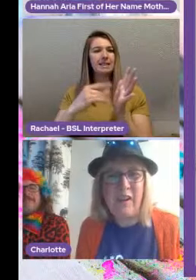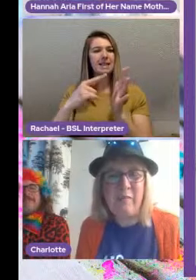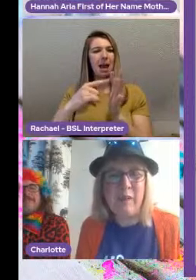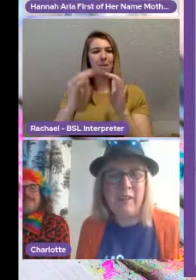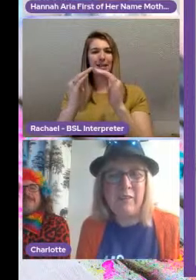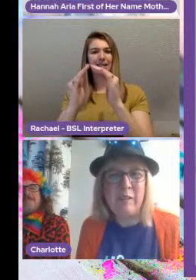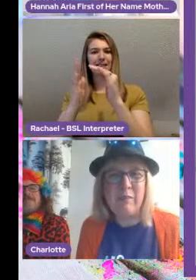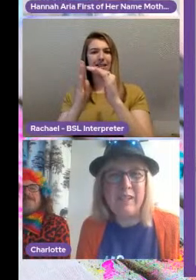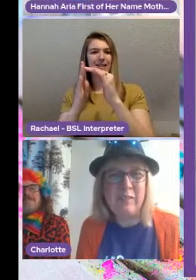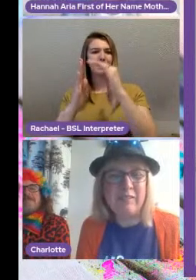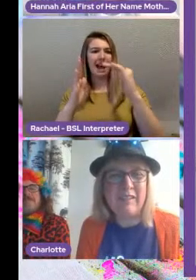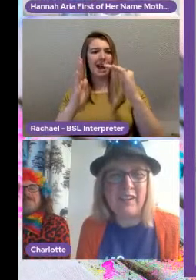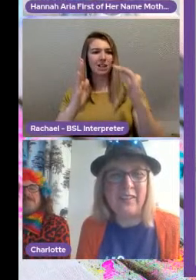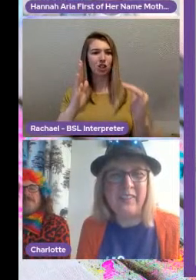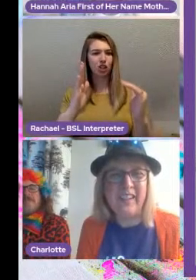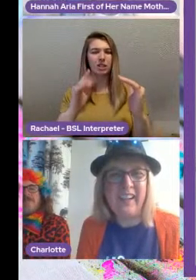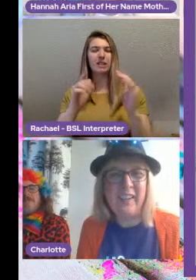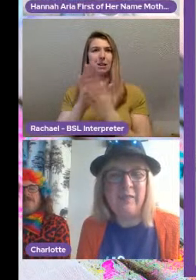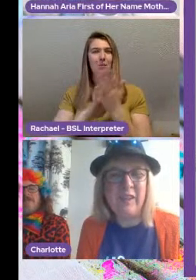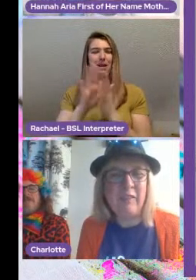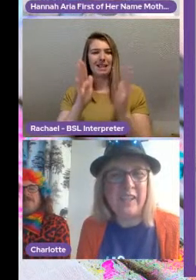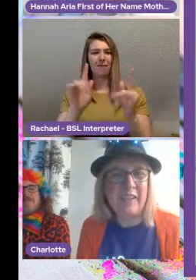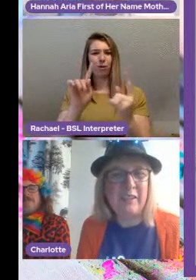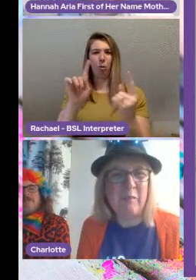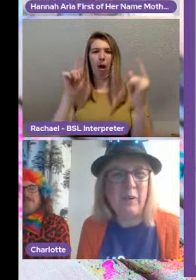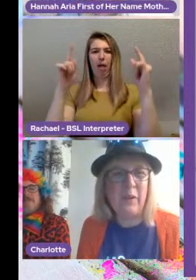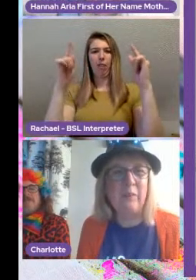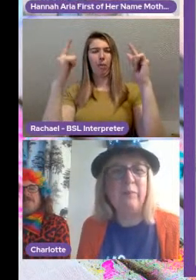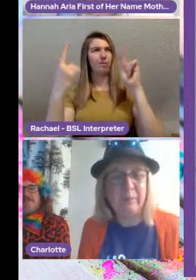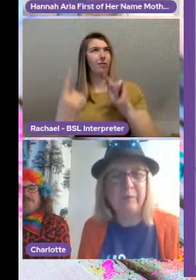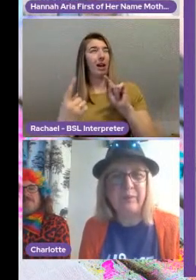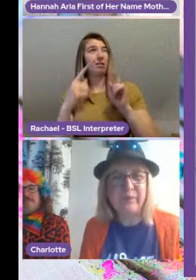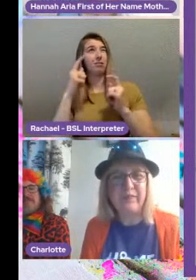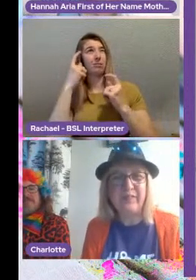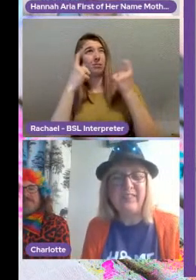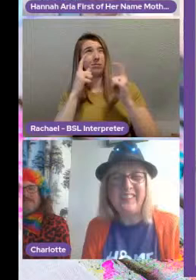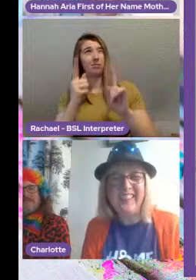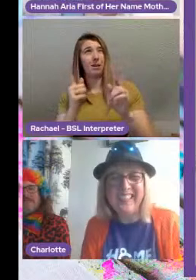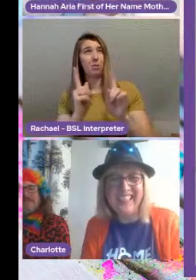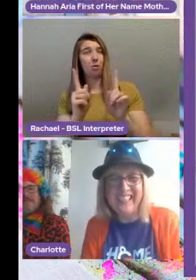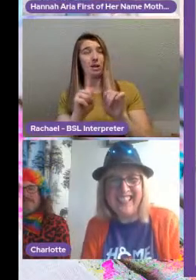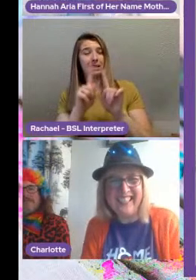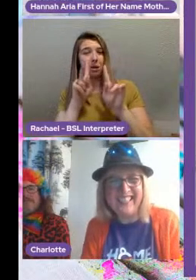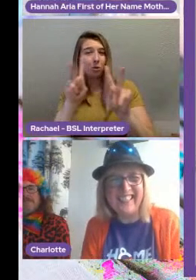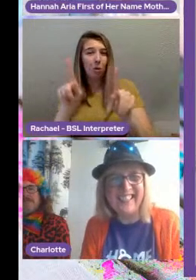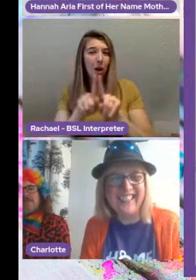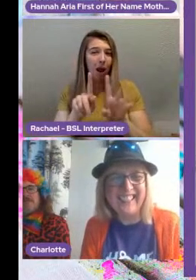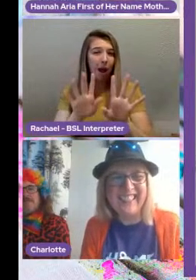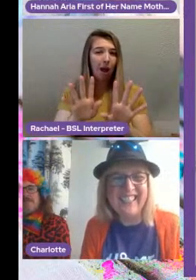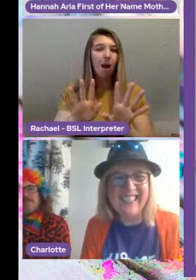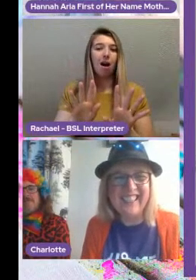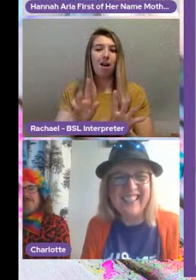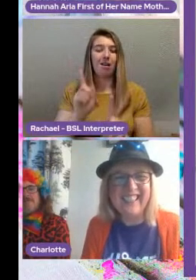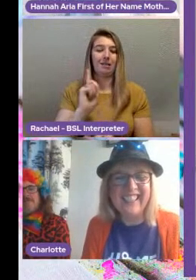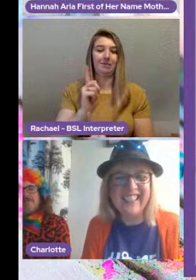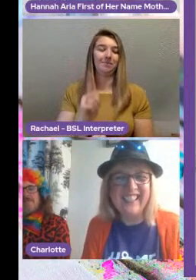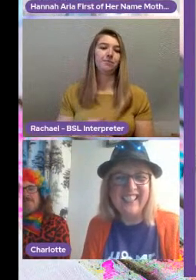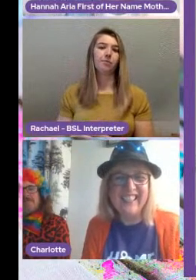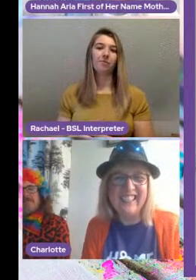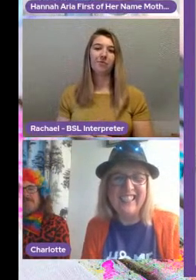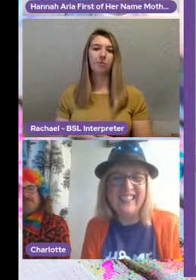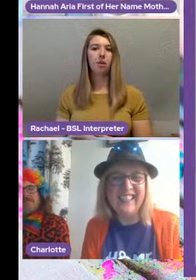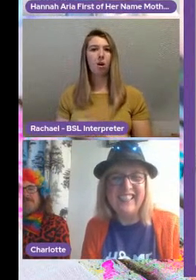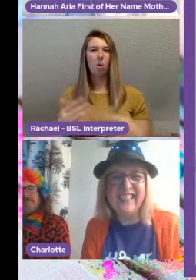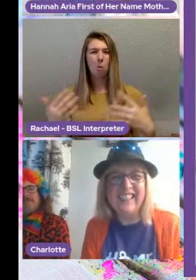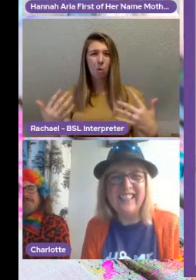some time, but I was really pleased with the result. That is incredible because the guys that did the